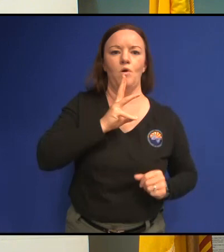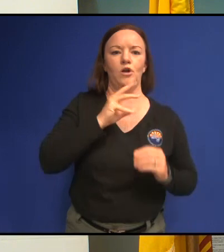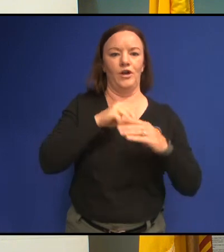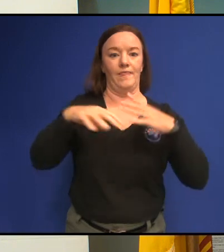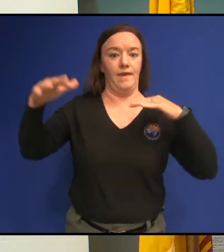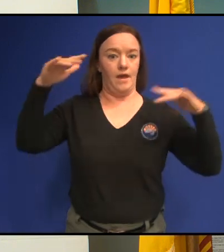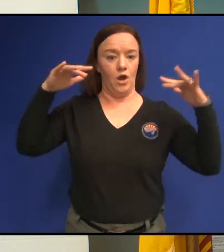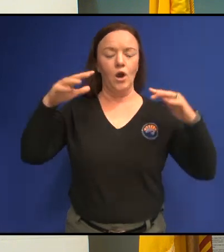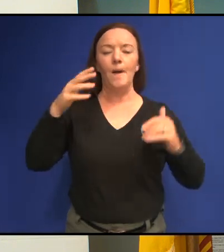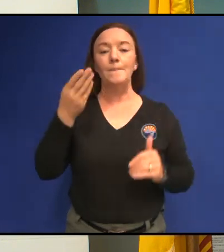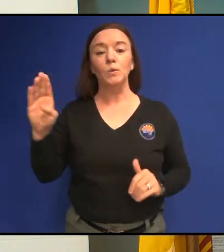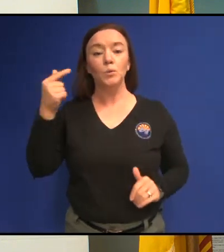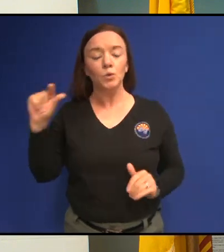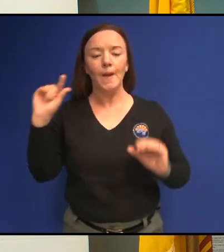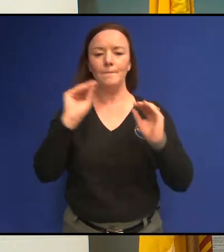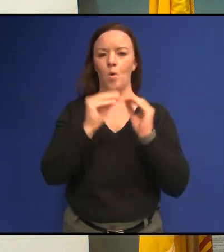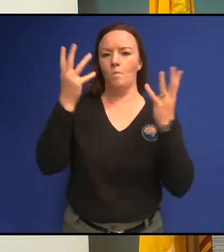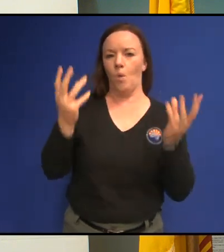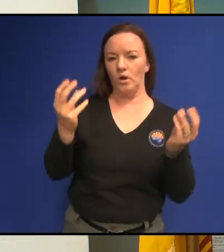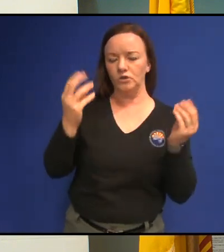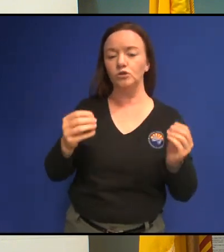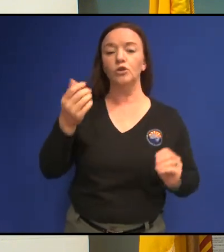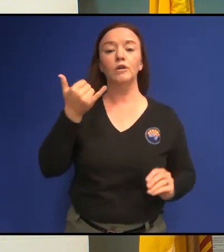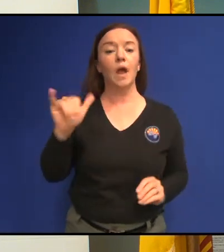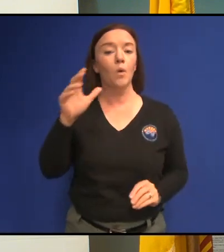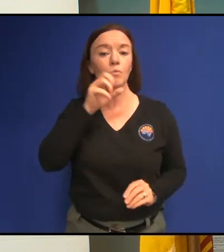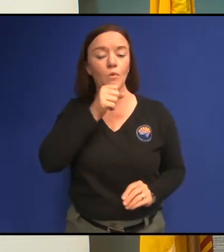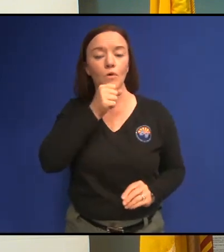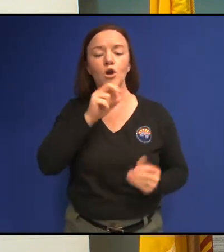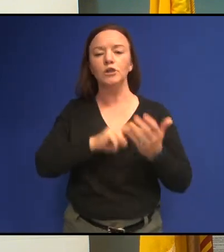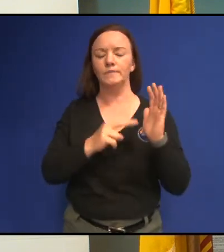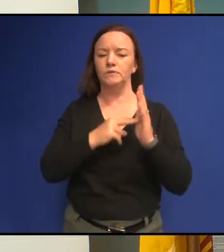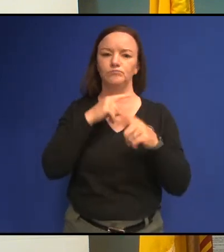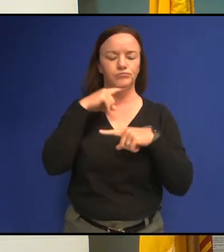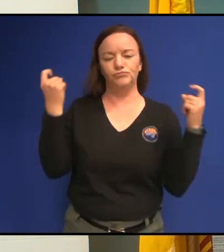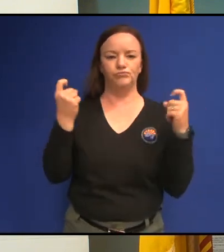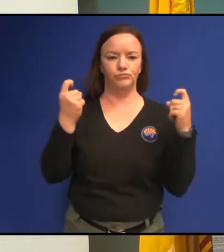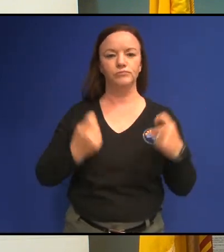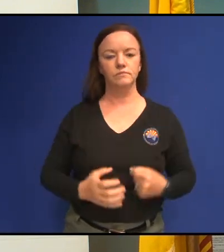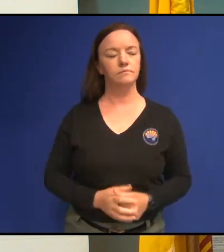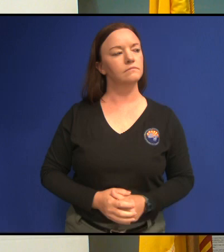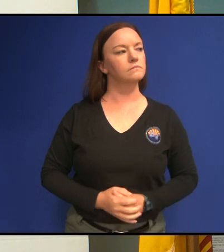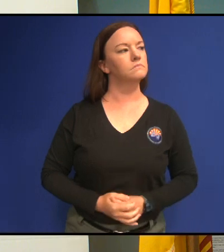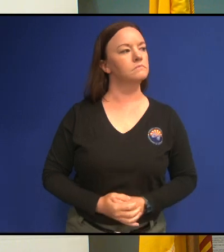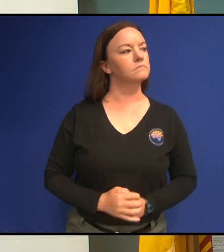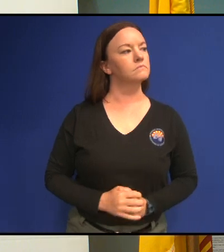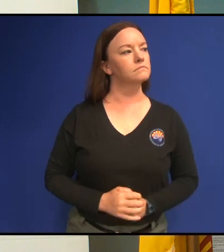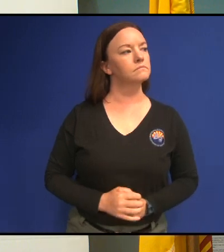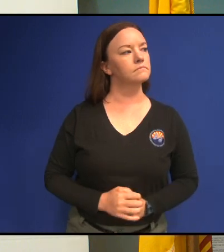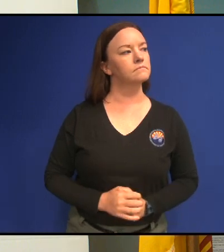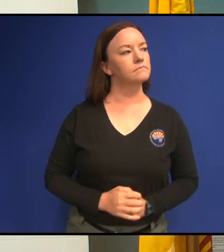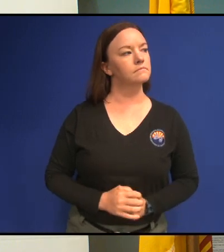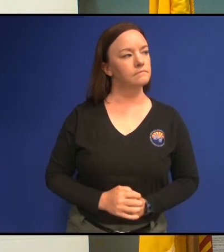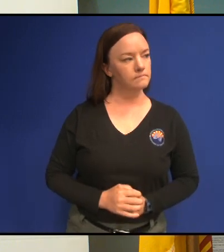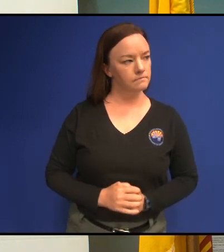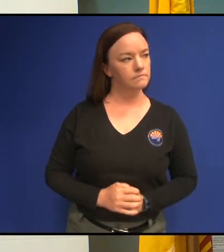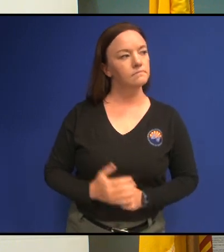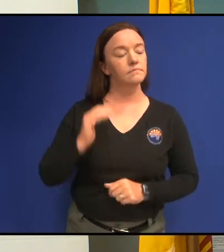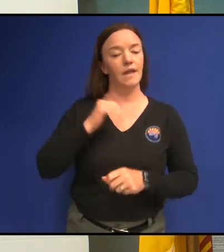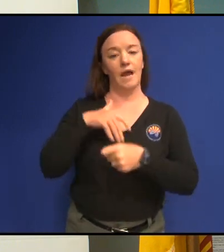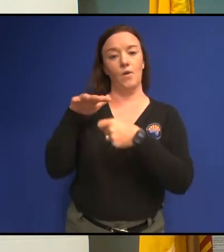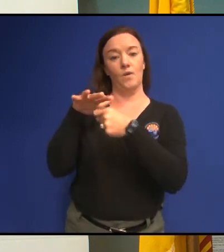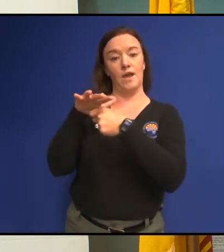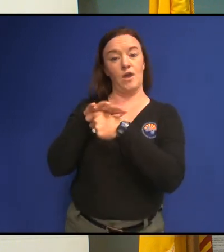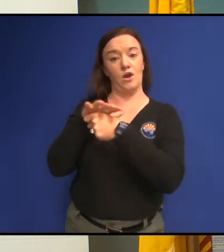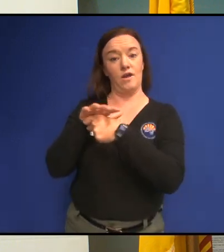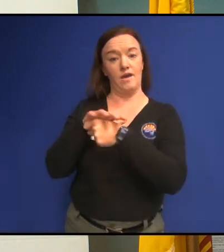moisture in the air, and the yellows and oranges representing that really dry air. So if we look over our area right now, there's